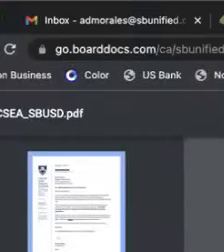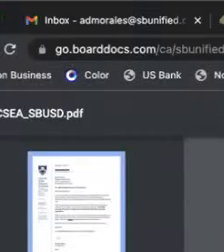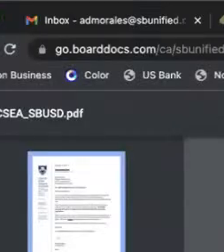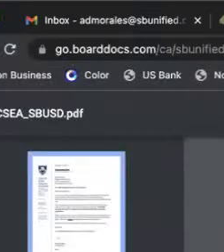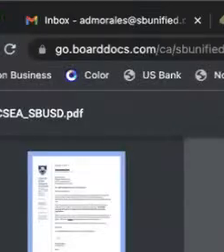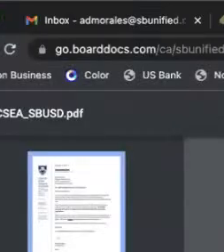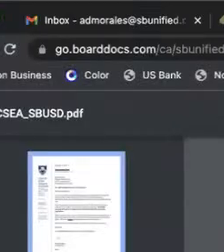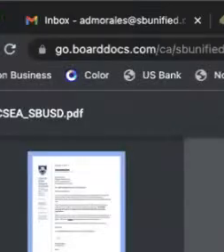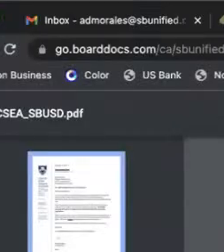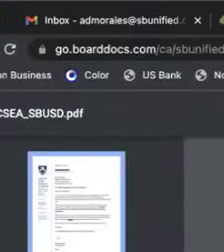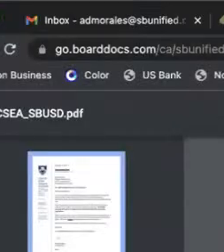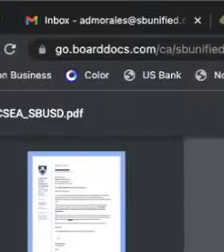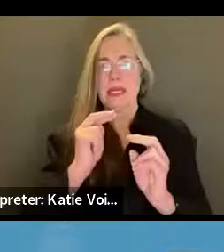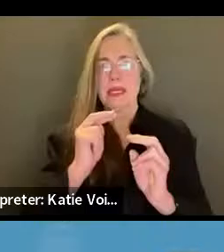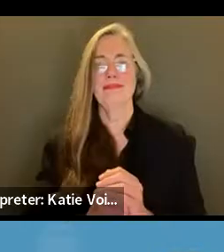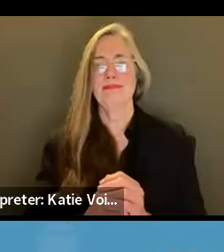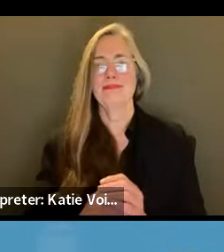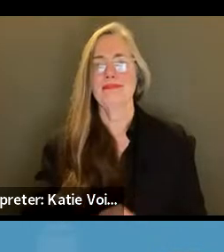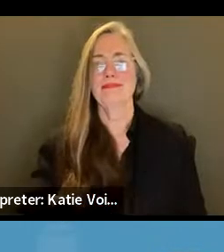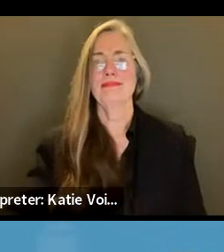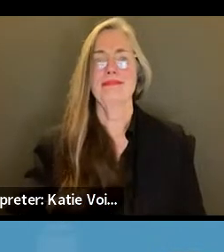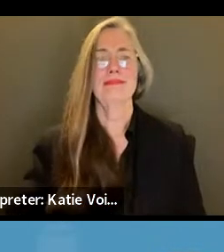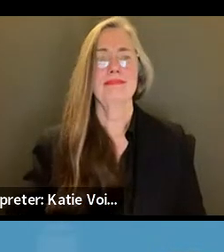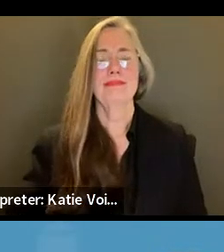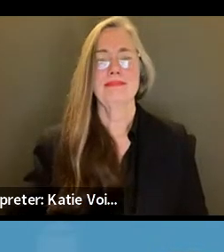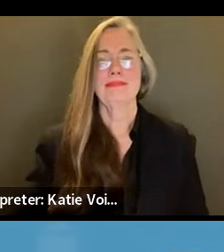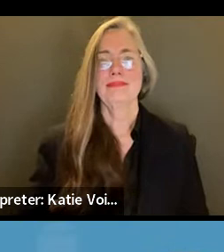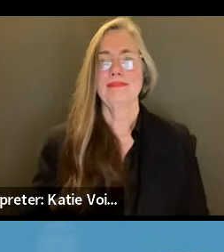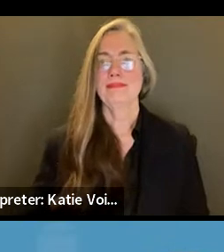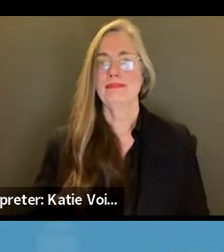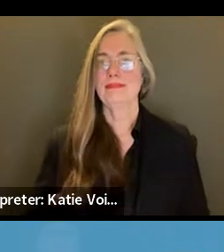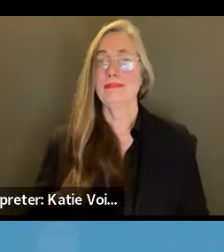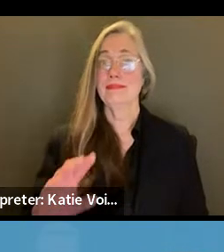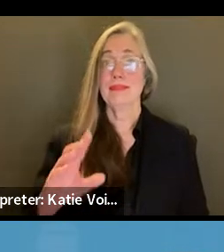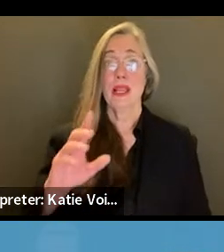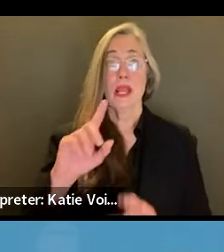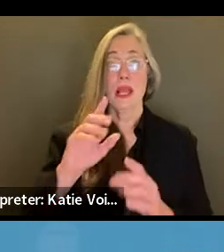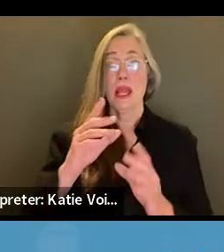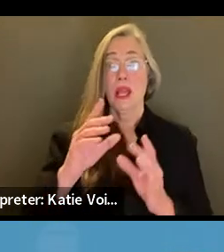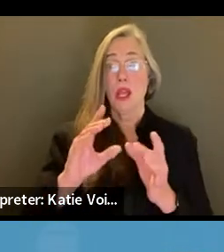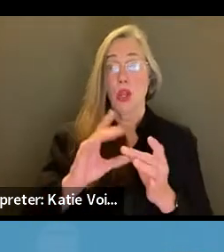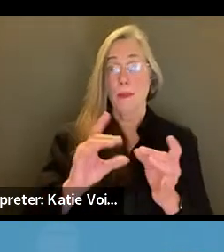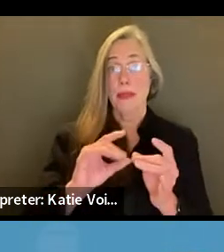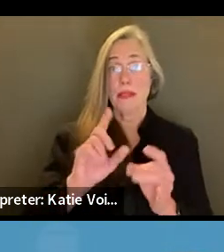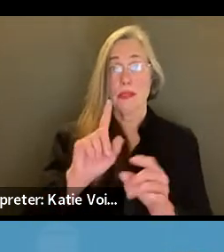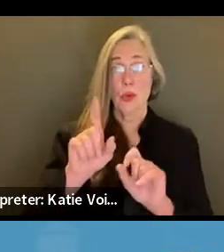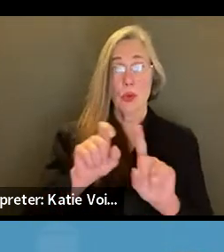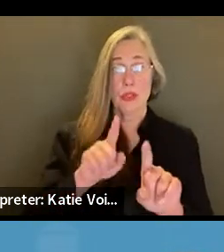No public comment on this item. Okay, comments or questions, board members?